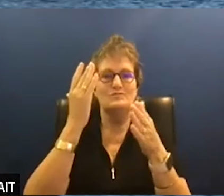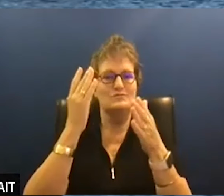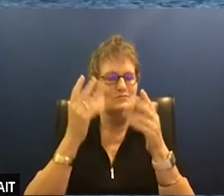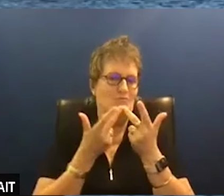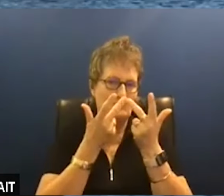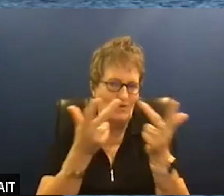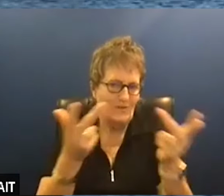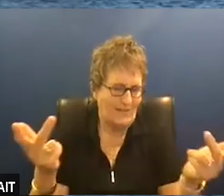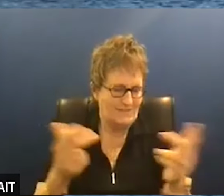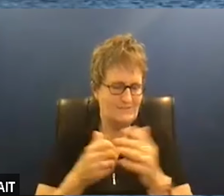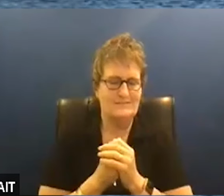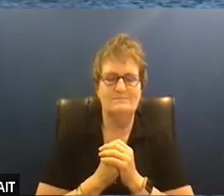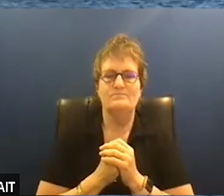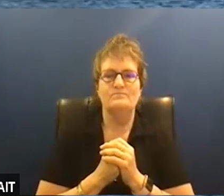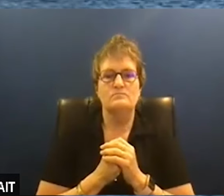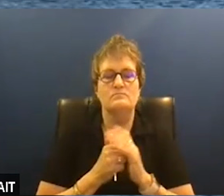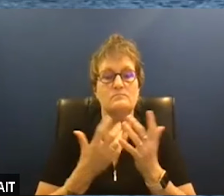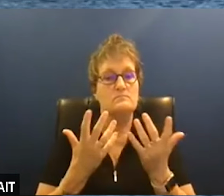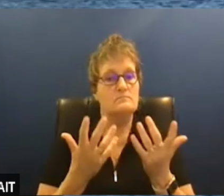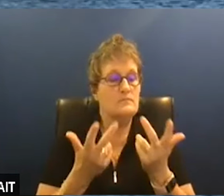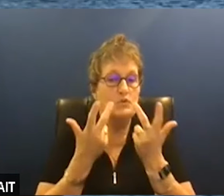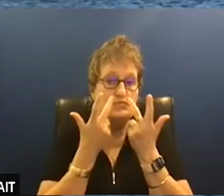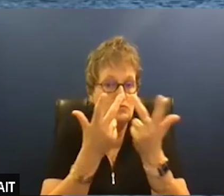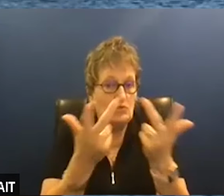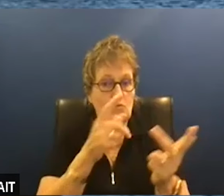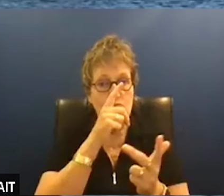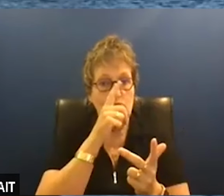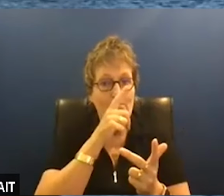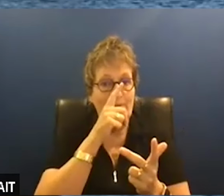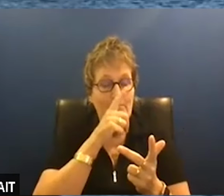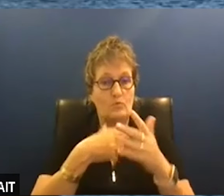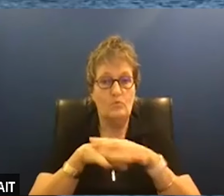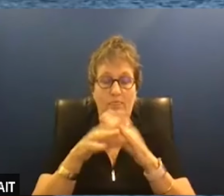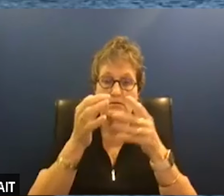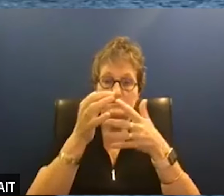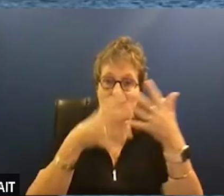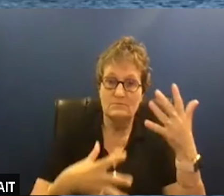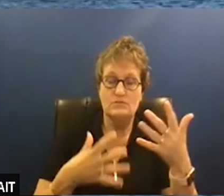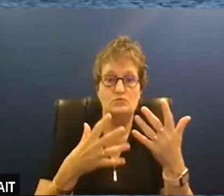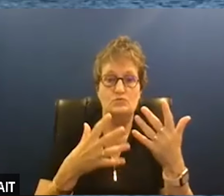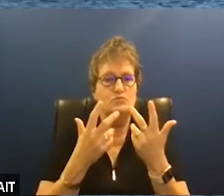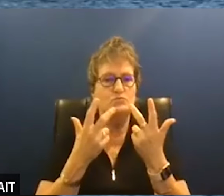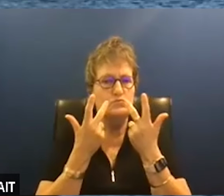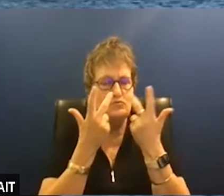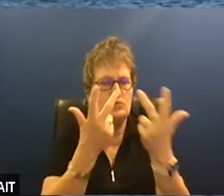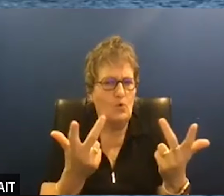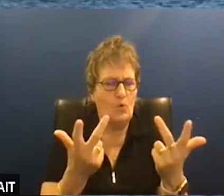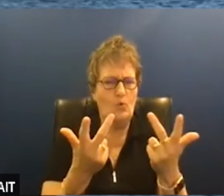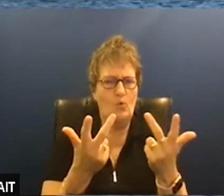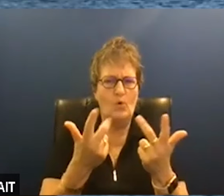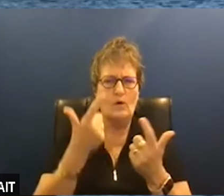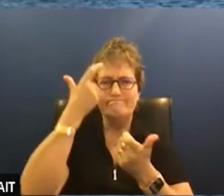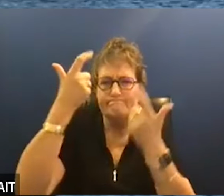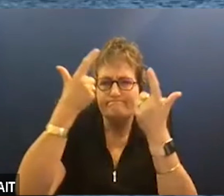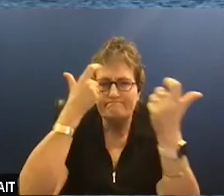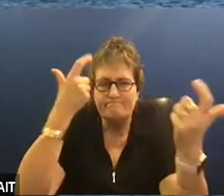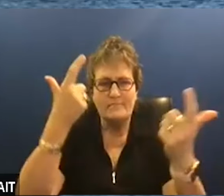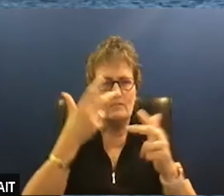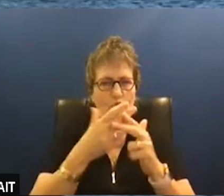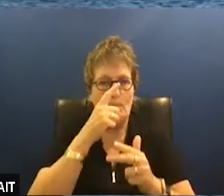education alongside people with disability to seek innovation solutions that are meaningful to people with disability.